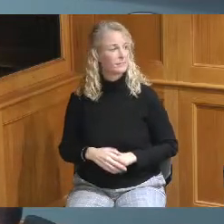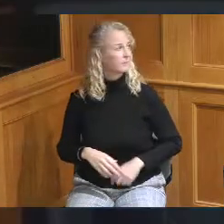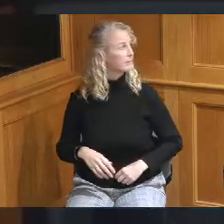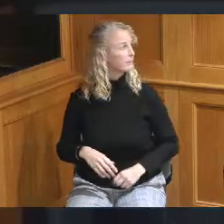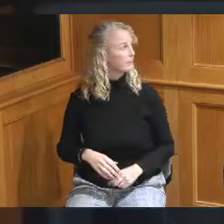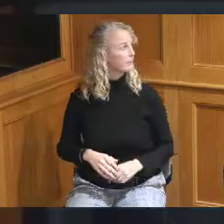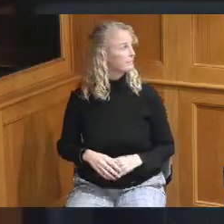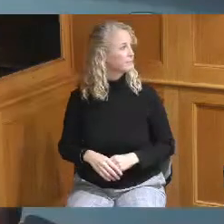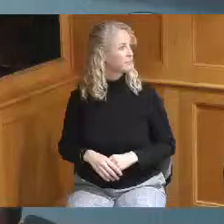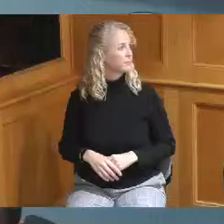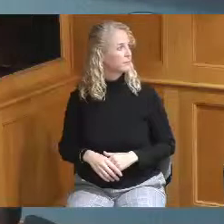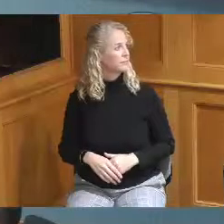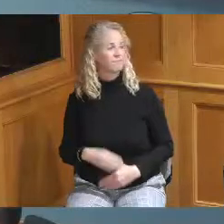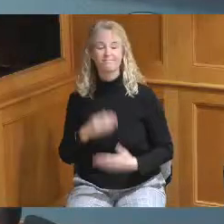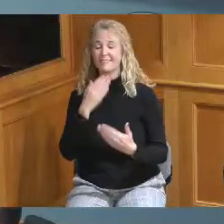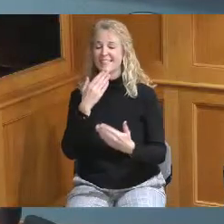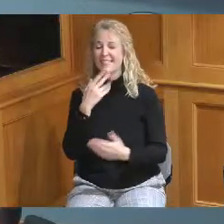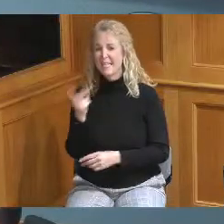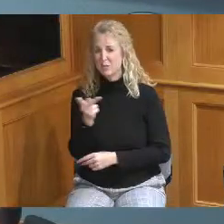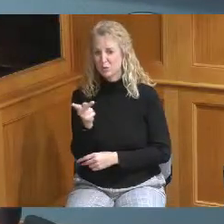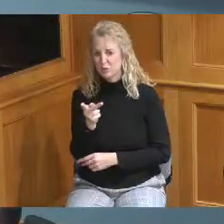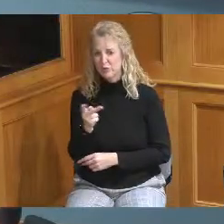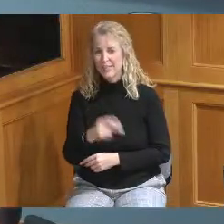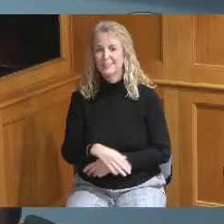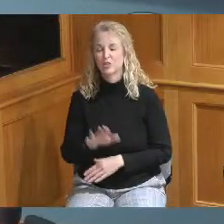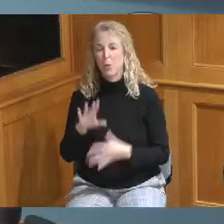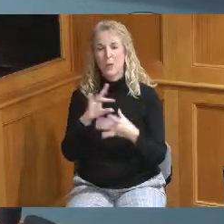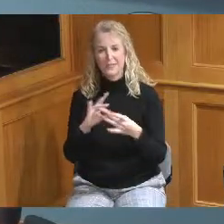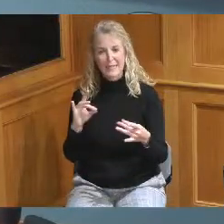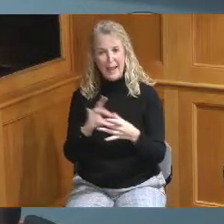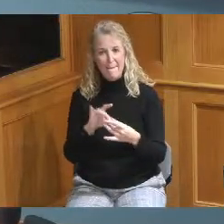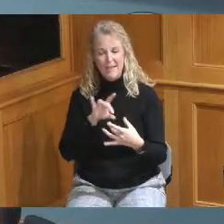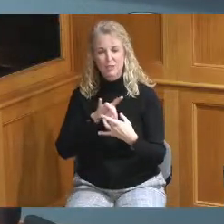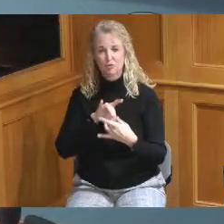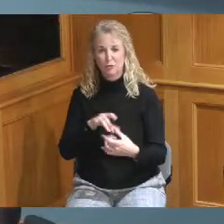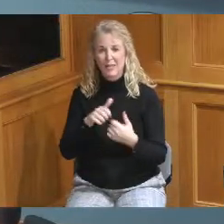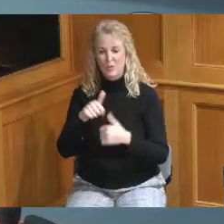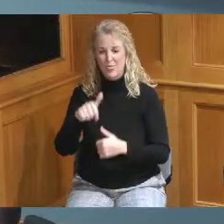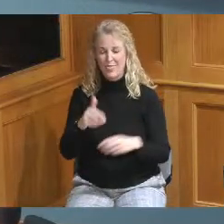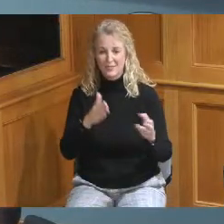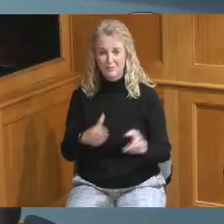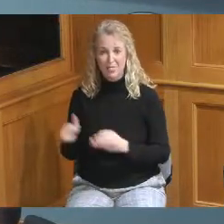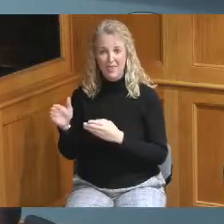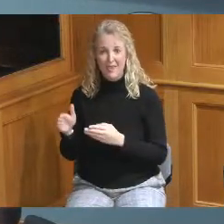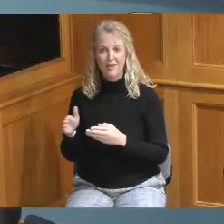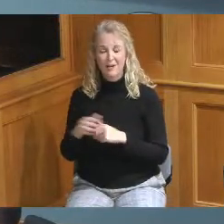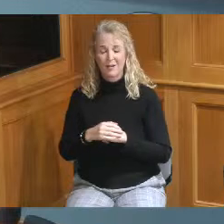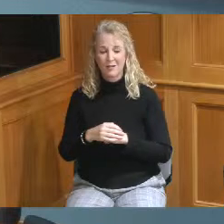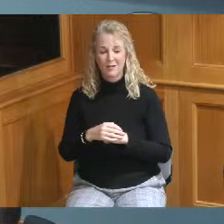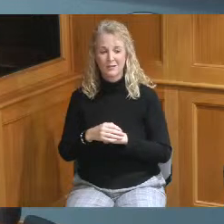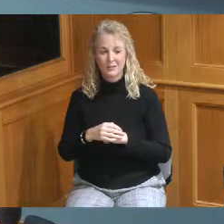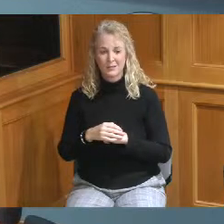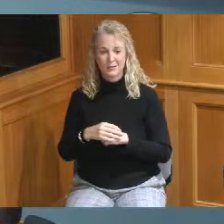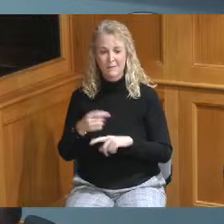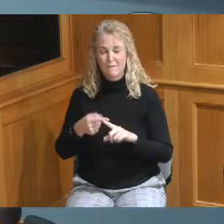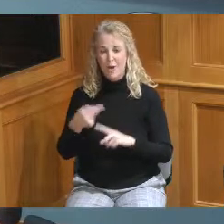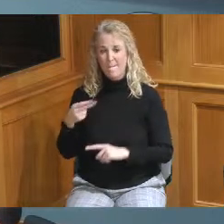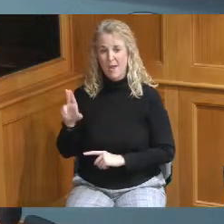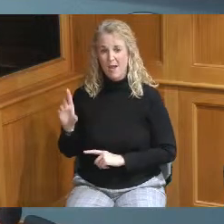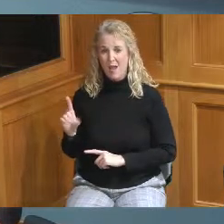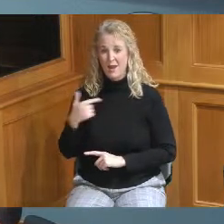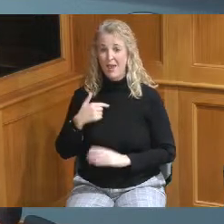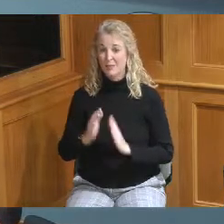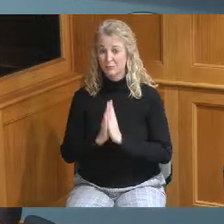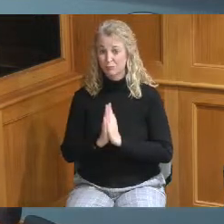Dumas. Thank you so much. Thank you for your comments as relates to this plan, consolidated plan through HUD. I just